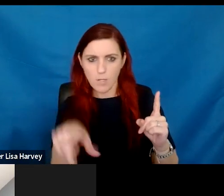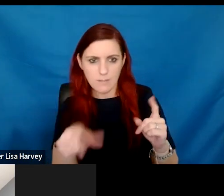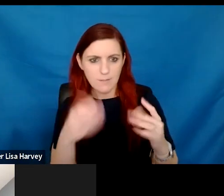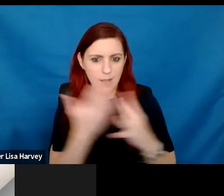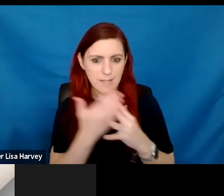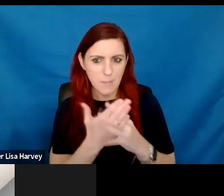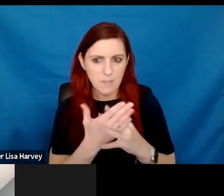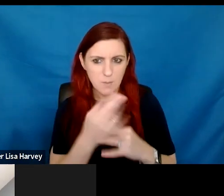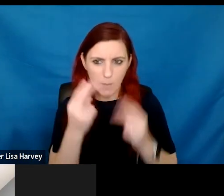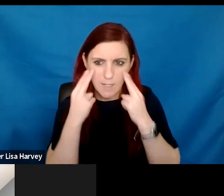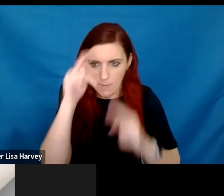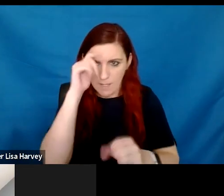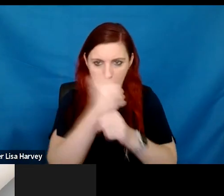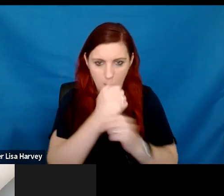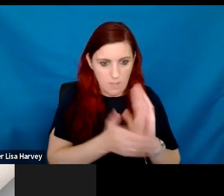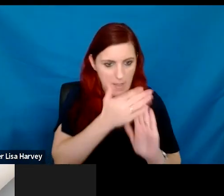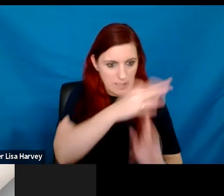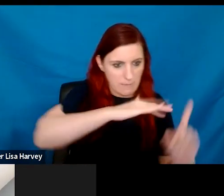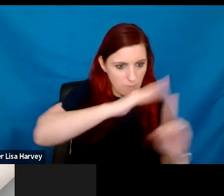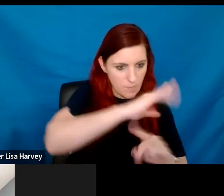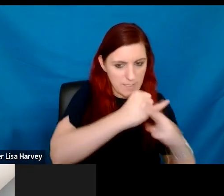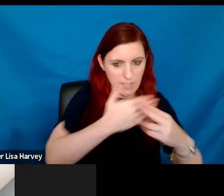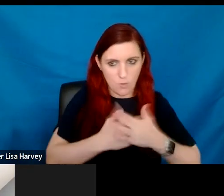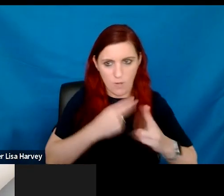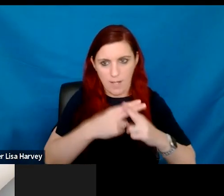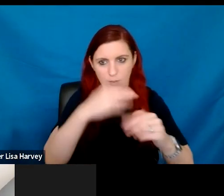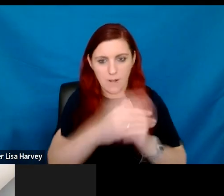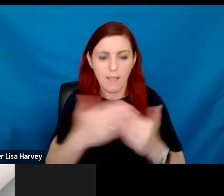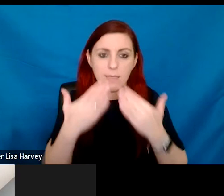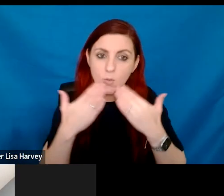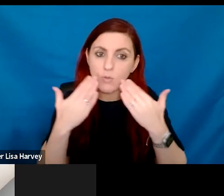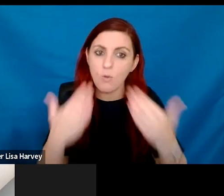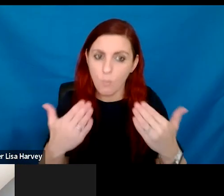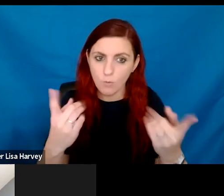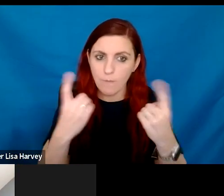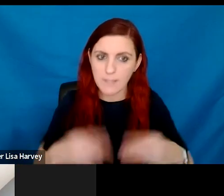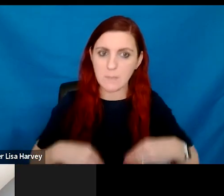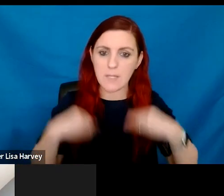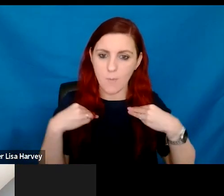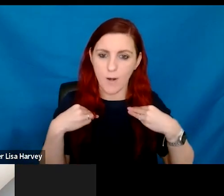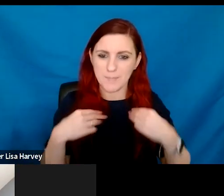the built environment, both indoor and out there. And thank you so much for having me this morning.